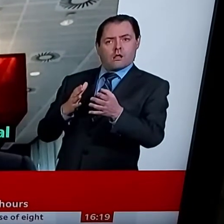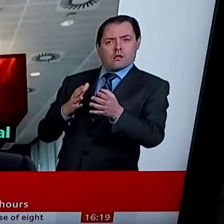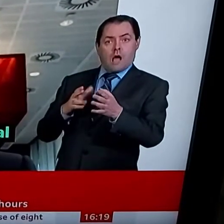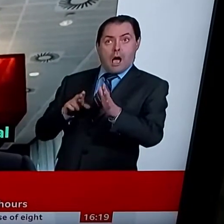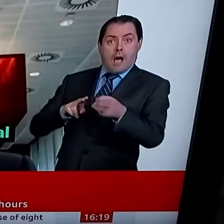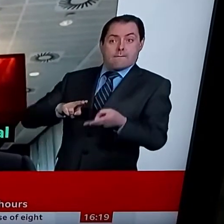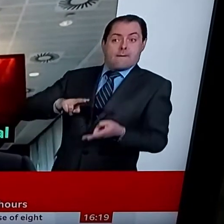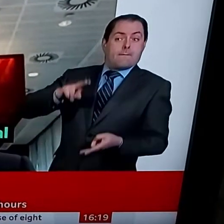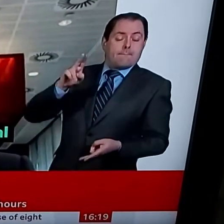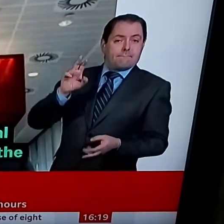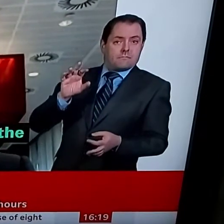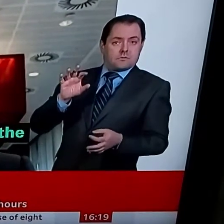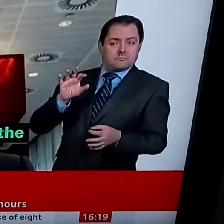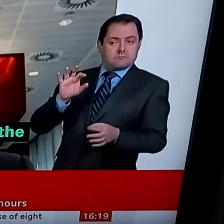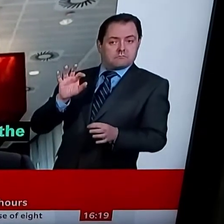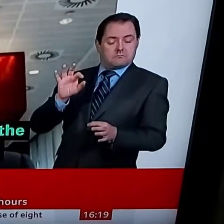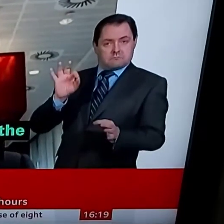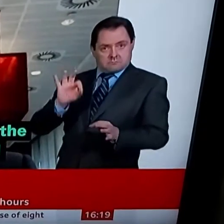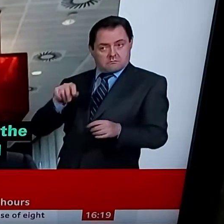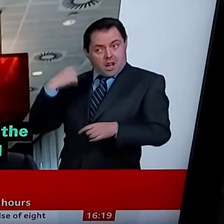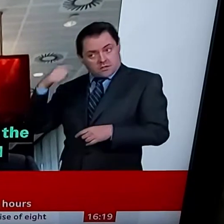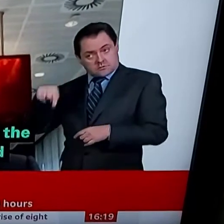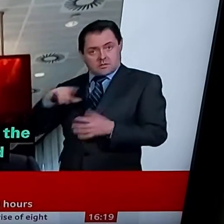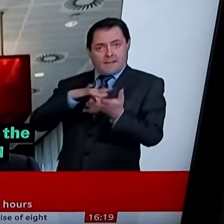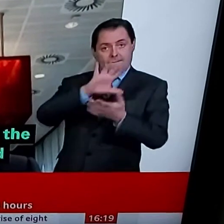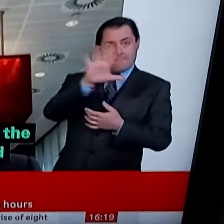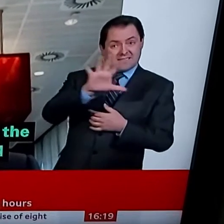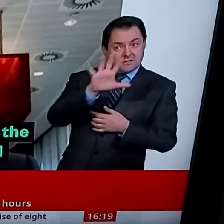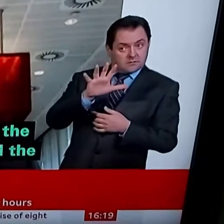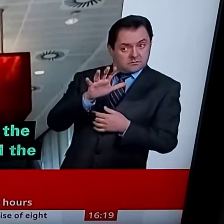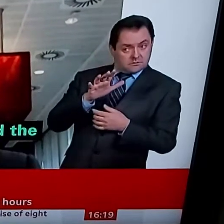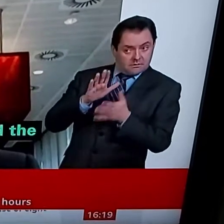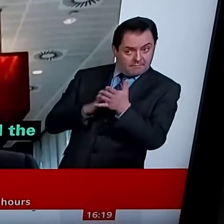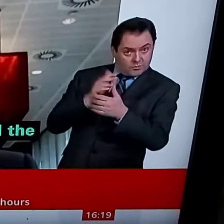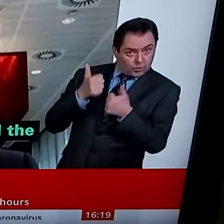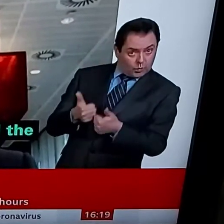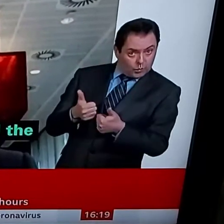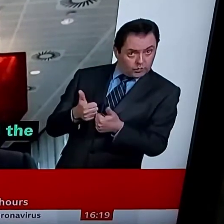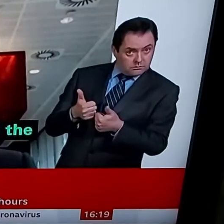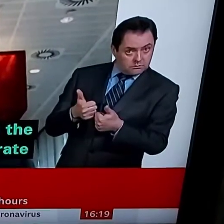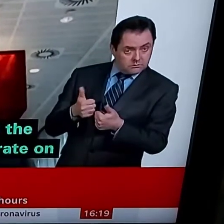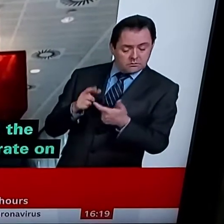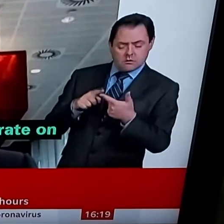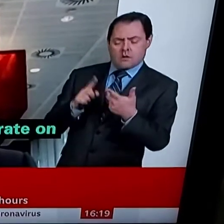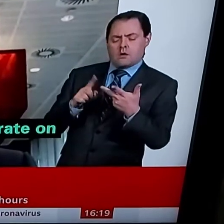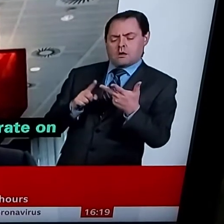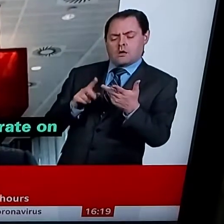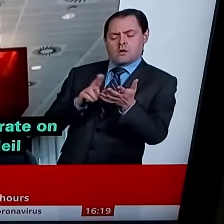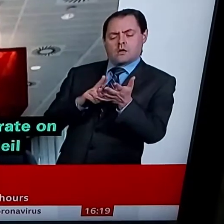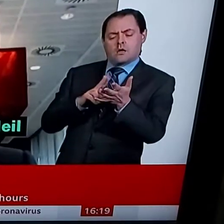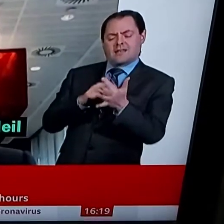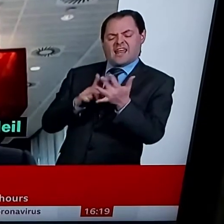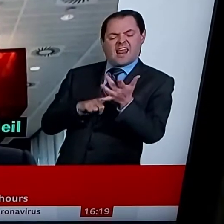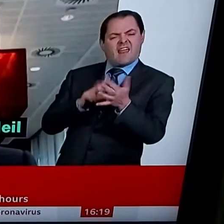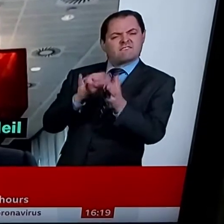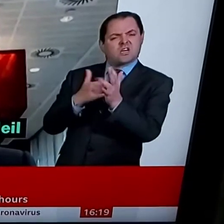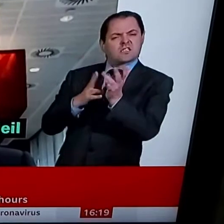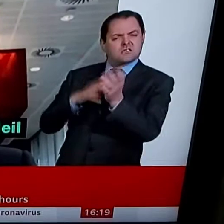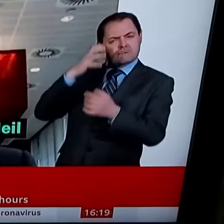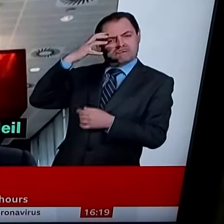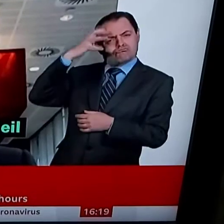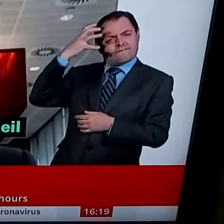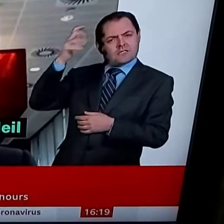the Midlands, and also to elaborate on comments made by Neil Ferguson again, that if we do follow the